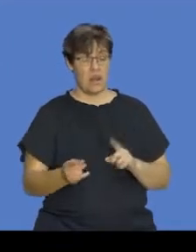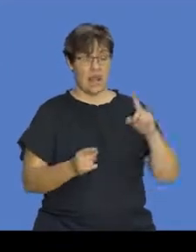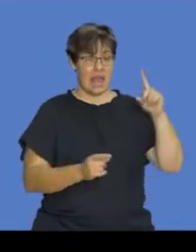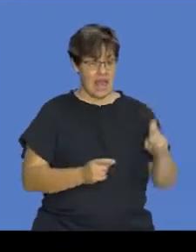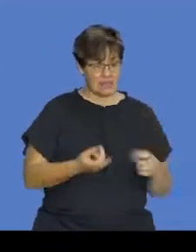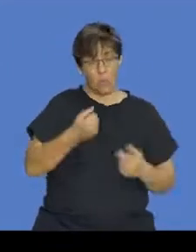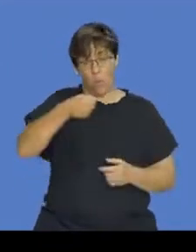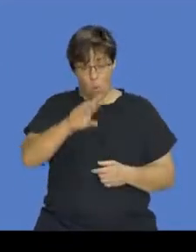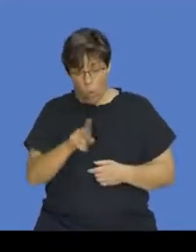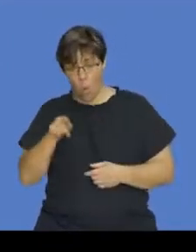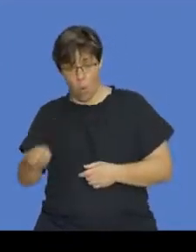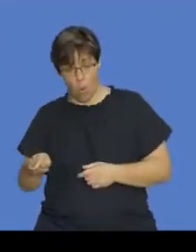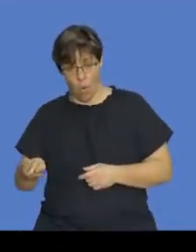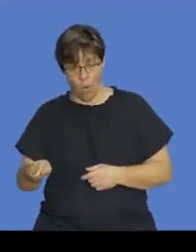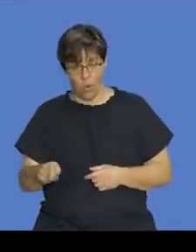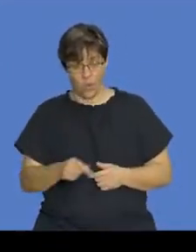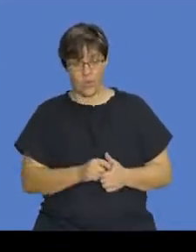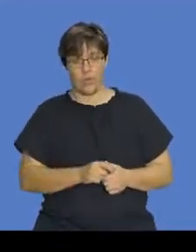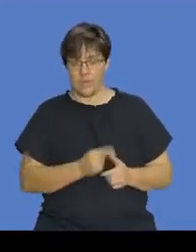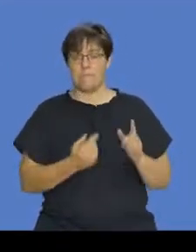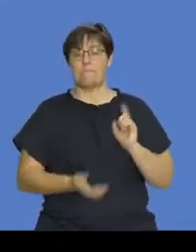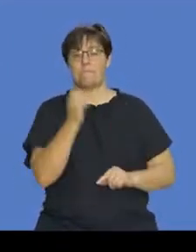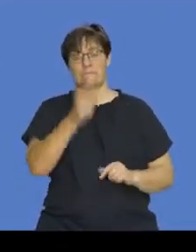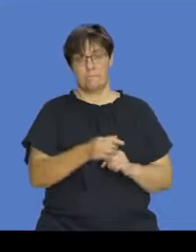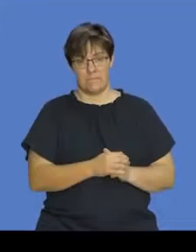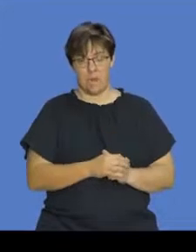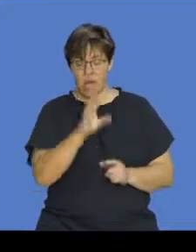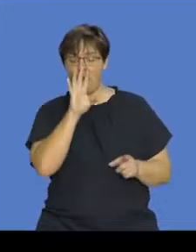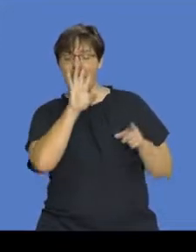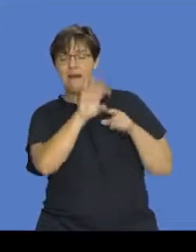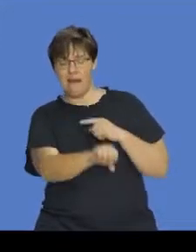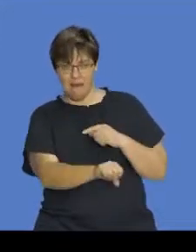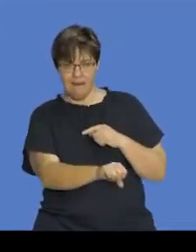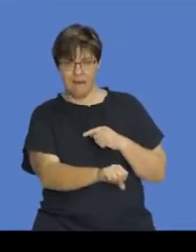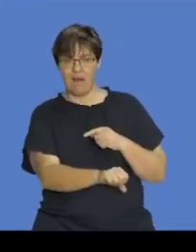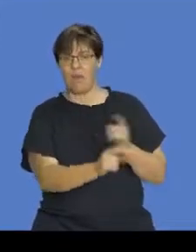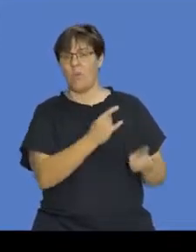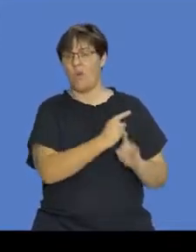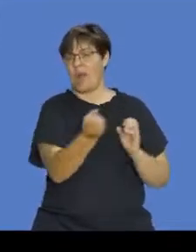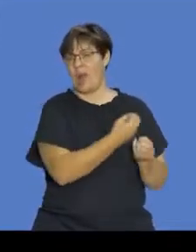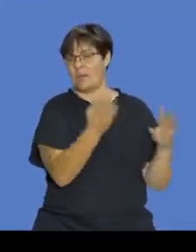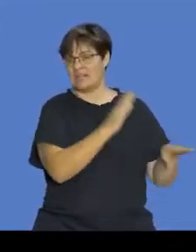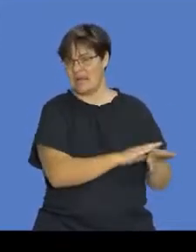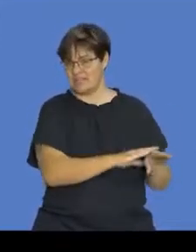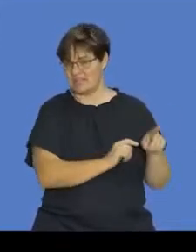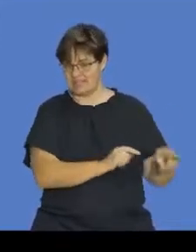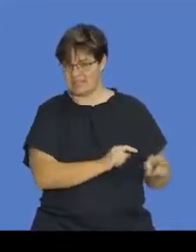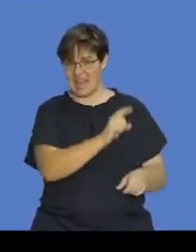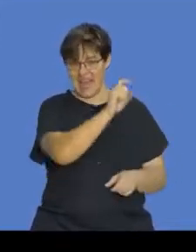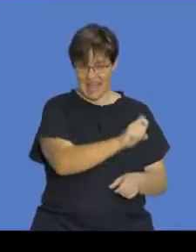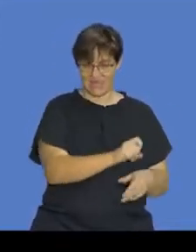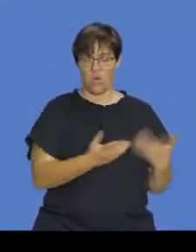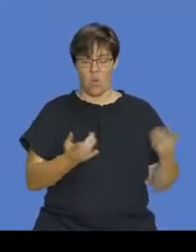X or Z, this is what I wanted to get to. We recognize how many ways you can win in X or